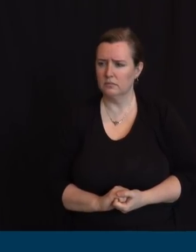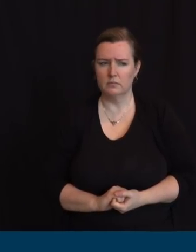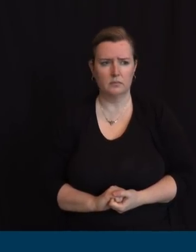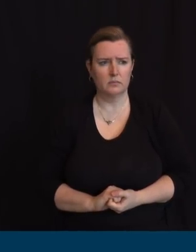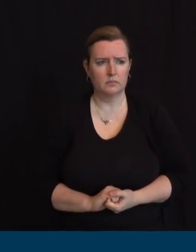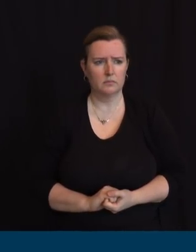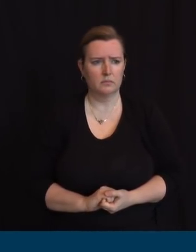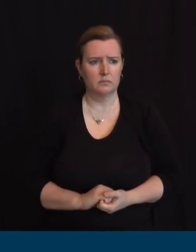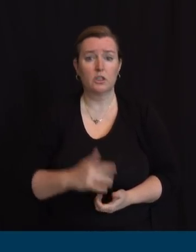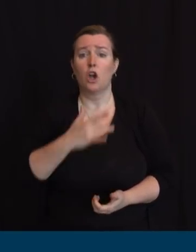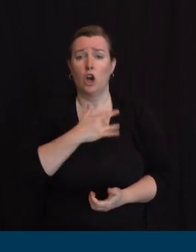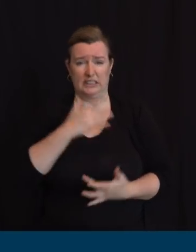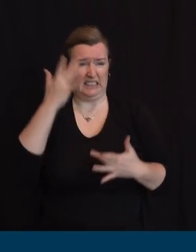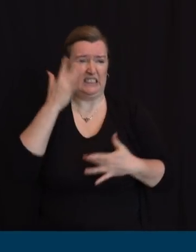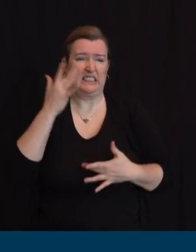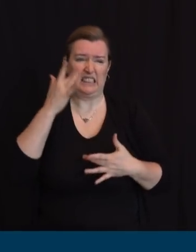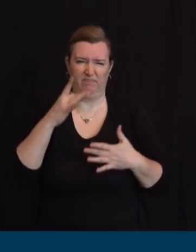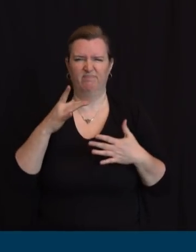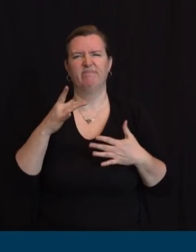.8%.